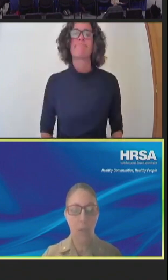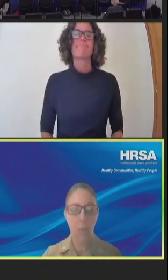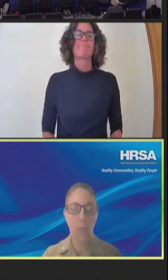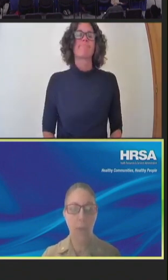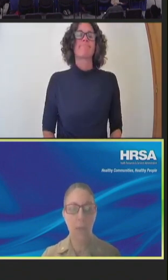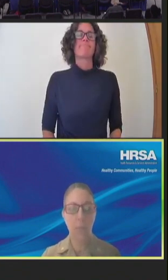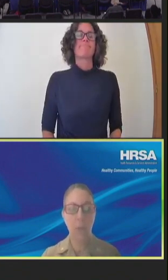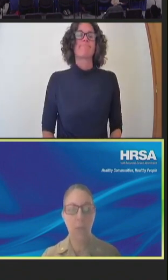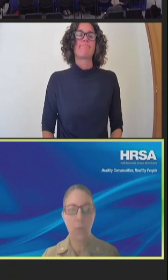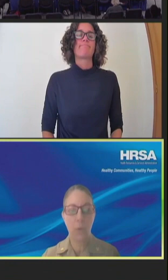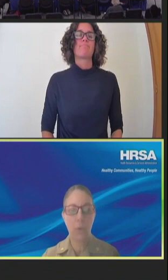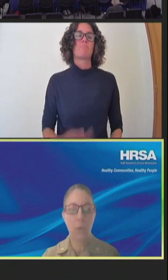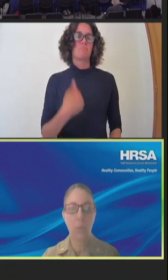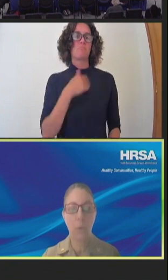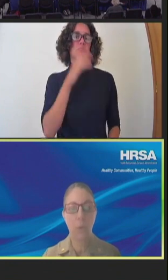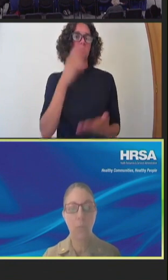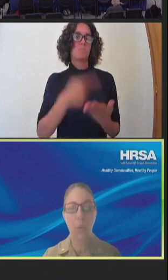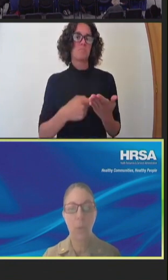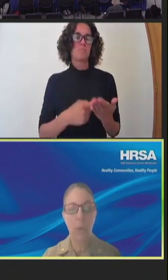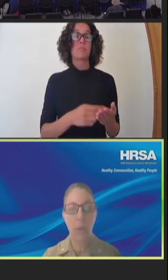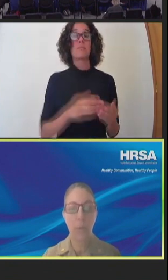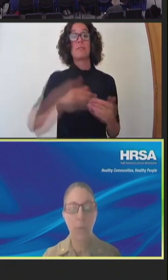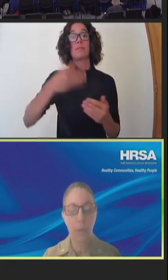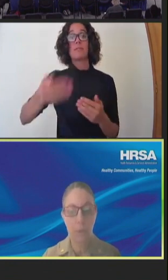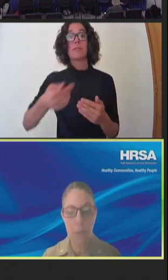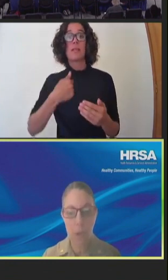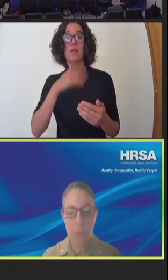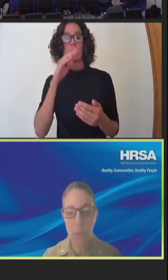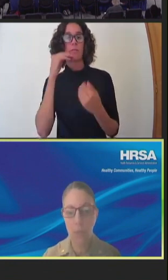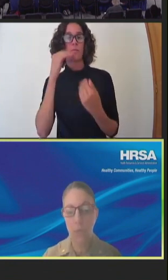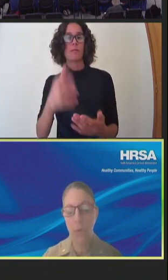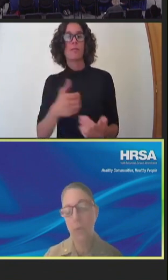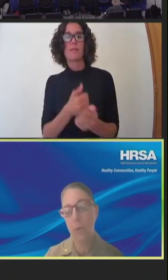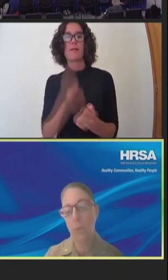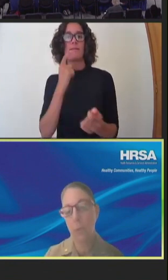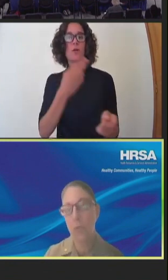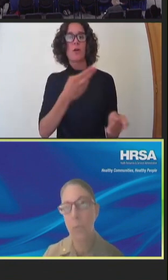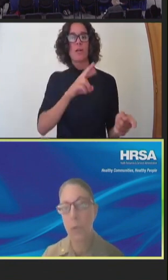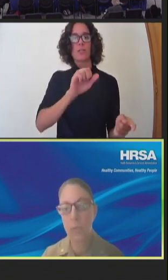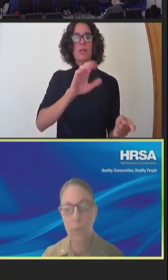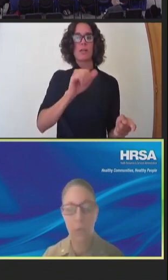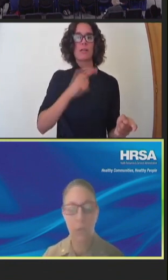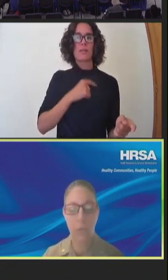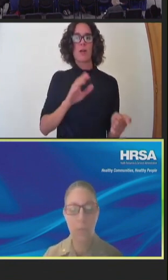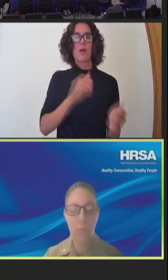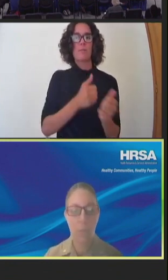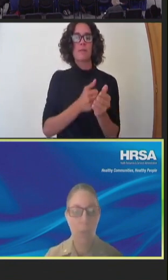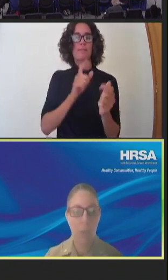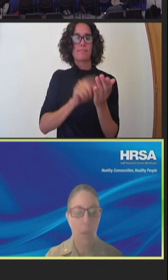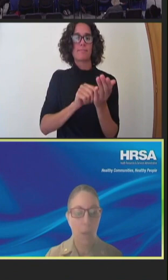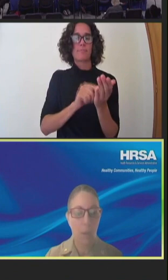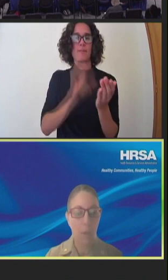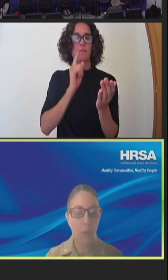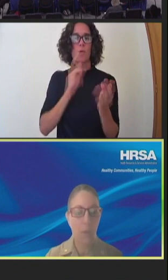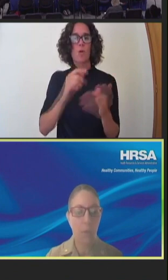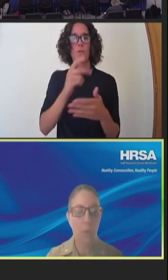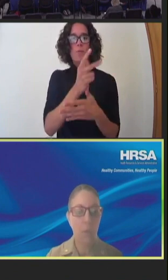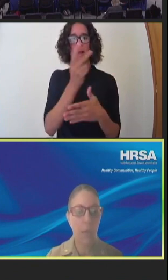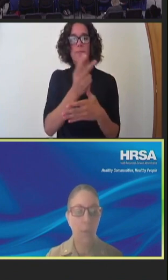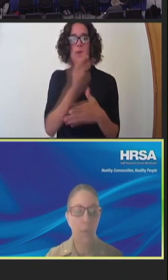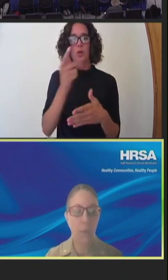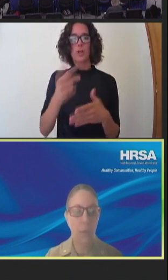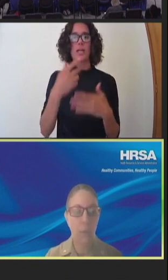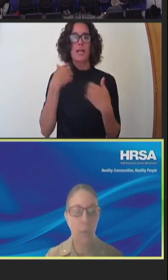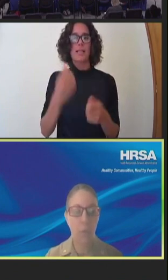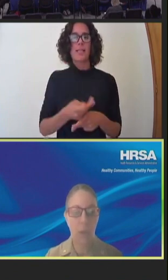Next, I'll provide an update for HRSA's Bureau of Primary Health Care. A report has also been submitted for this. HRSA's Community